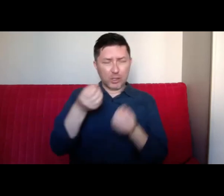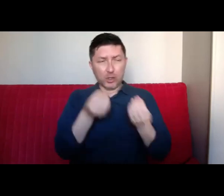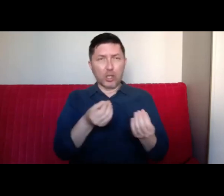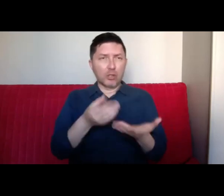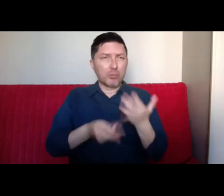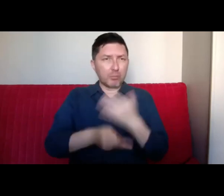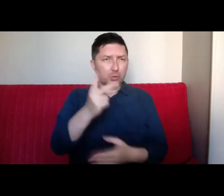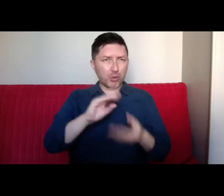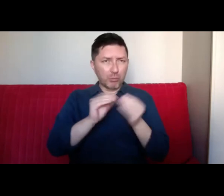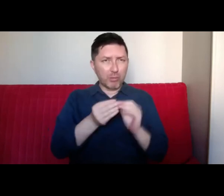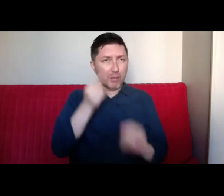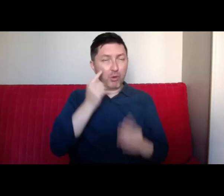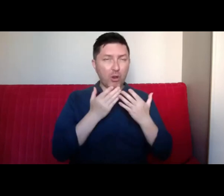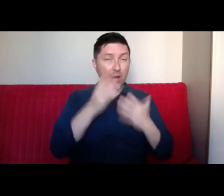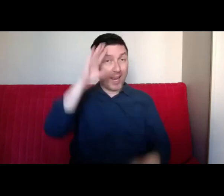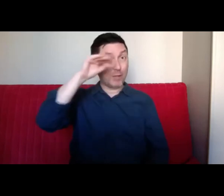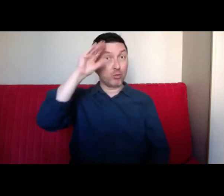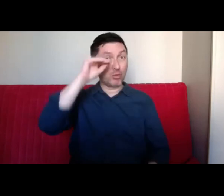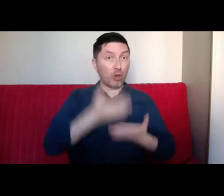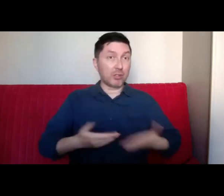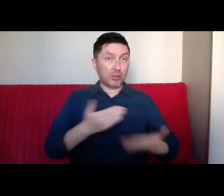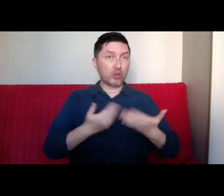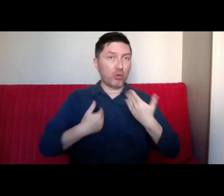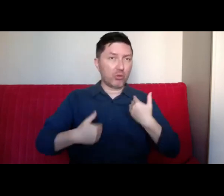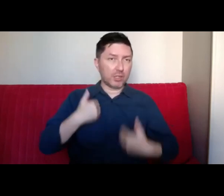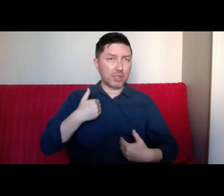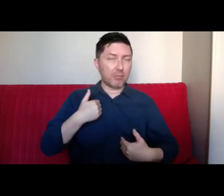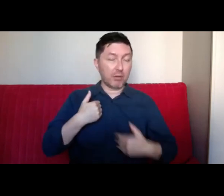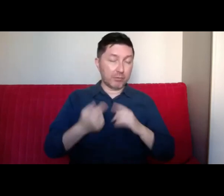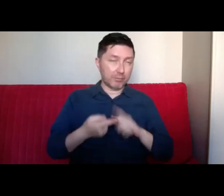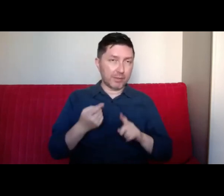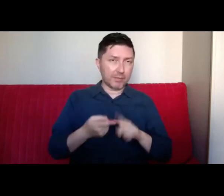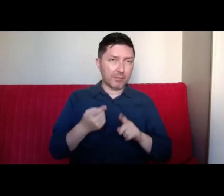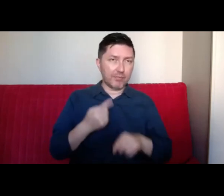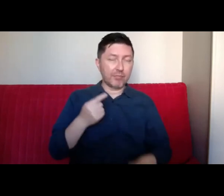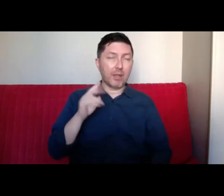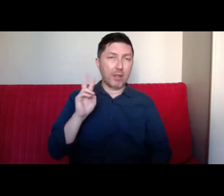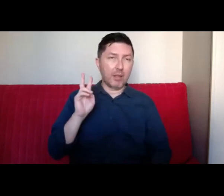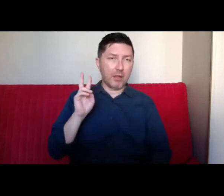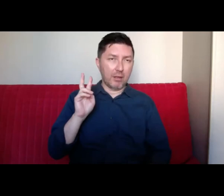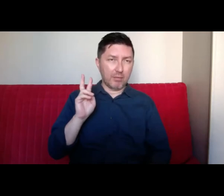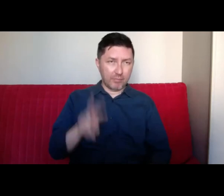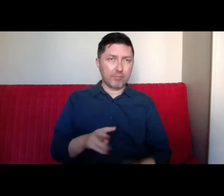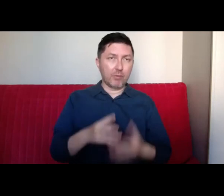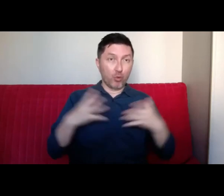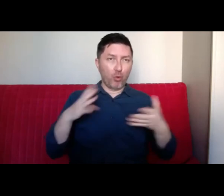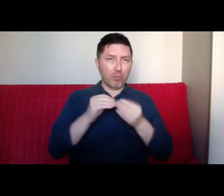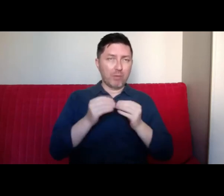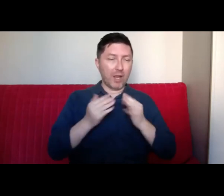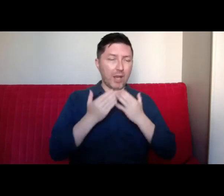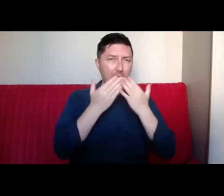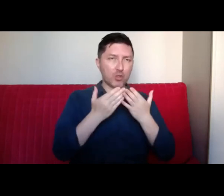to move forward. We used, for instance, in my center in